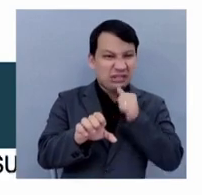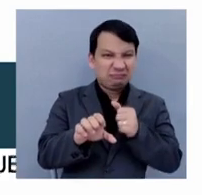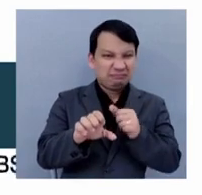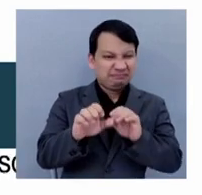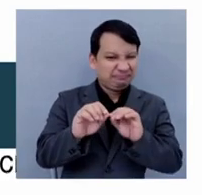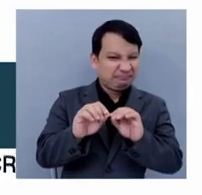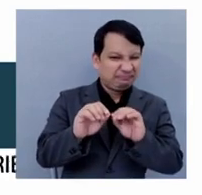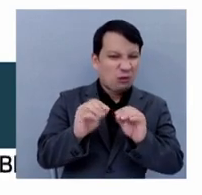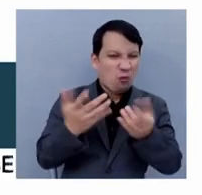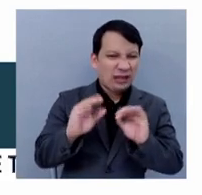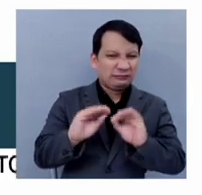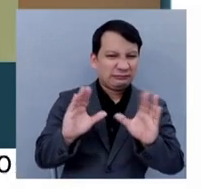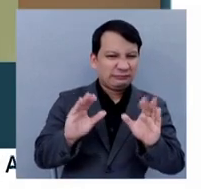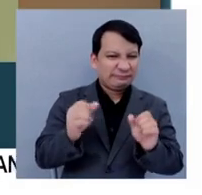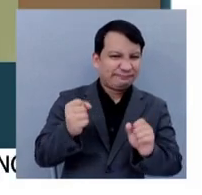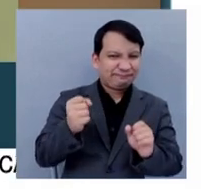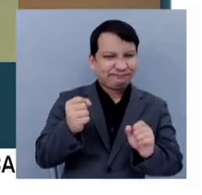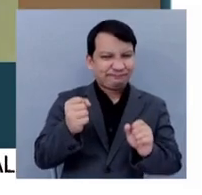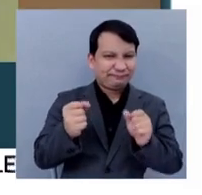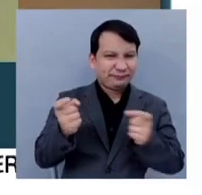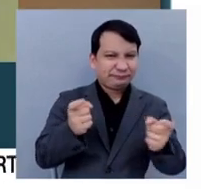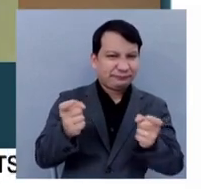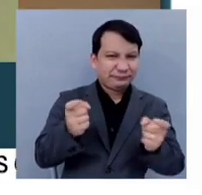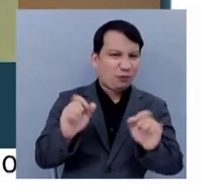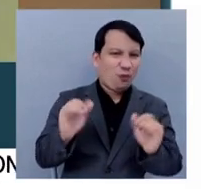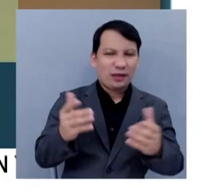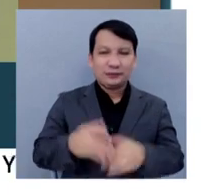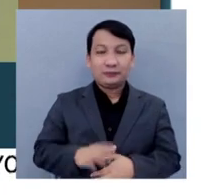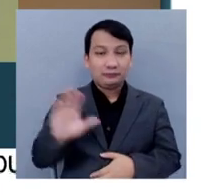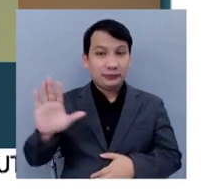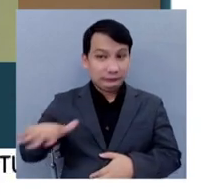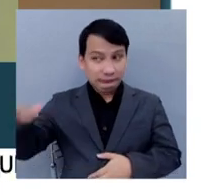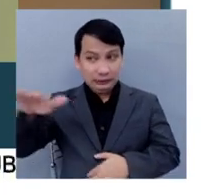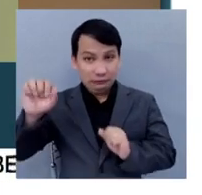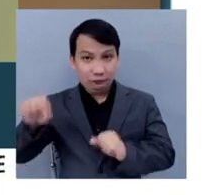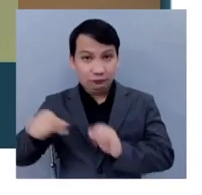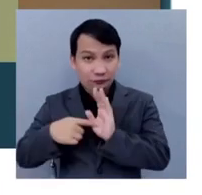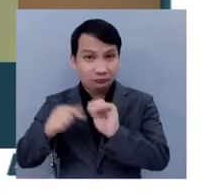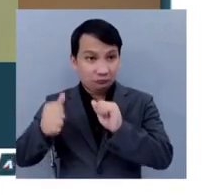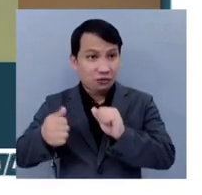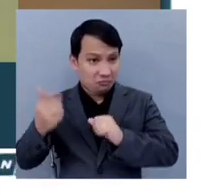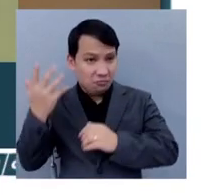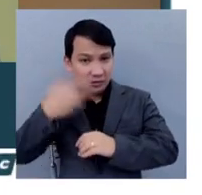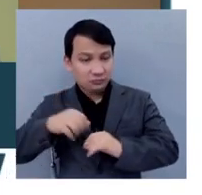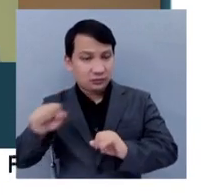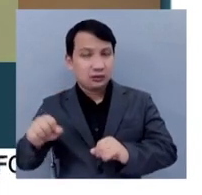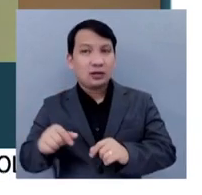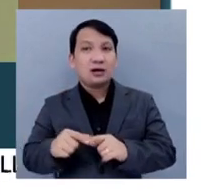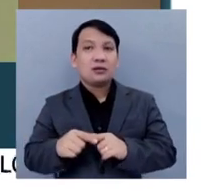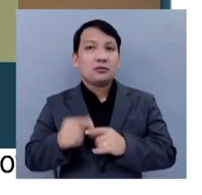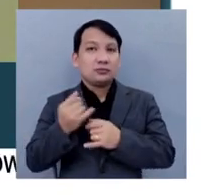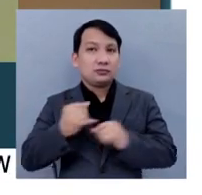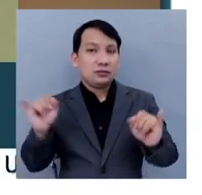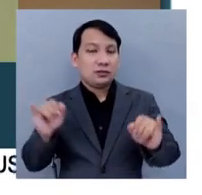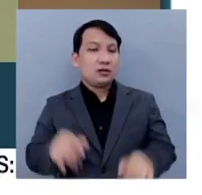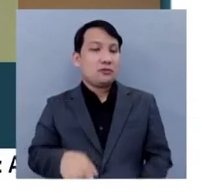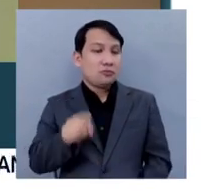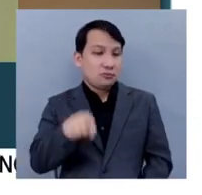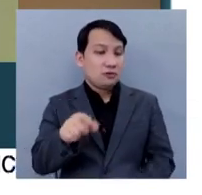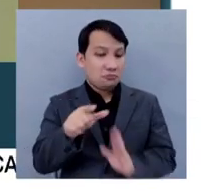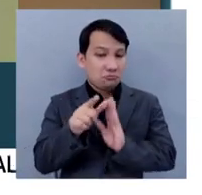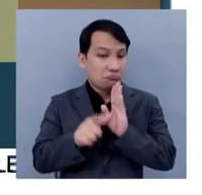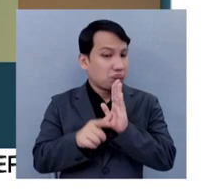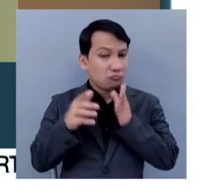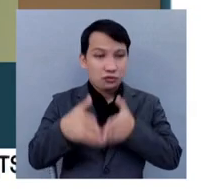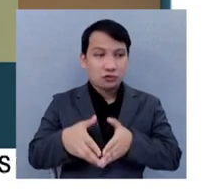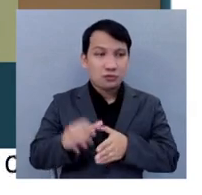It shows that when courts function and when courts are independent and when lawyers do what they have to do in a competent